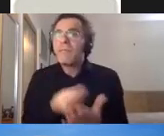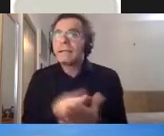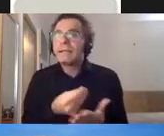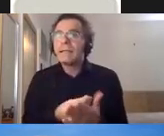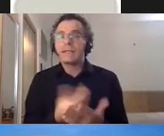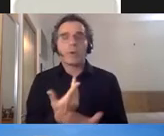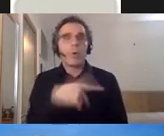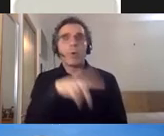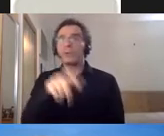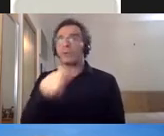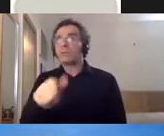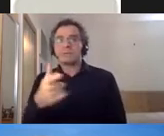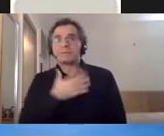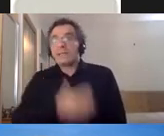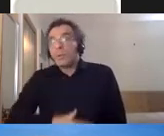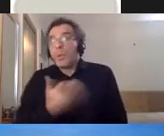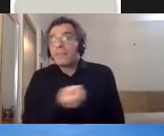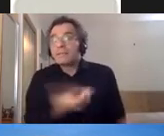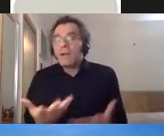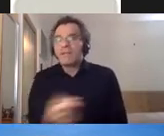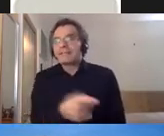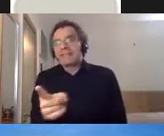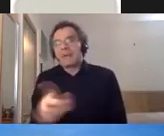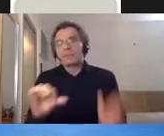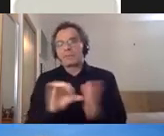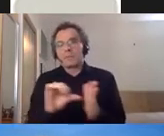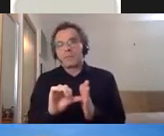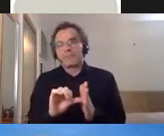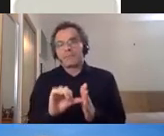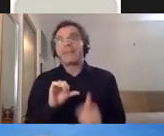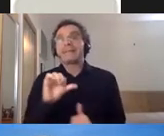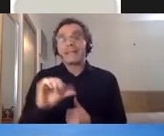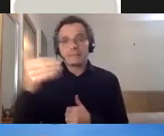by pupils had a greater part to play. Next slide, please.